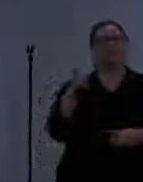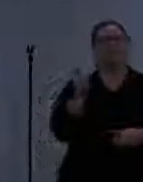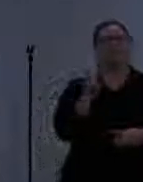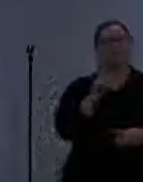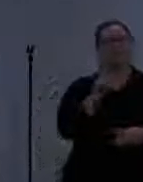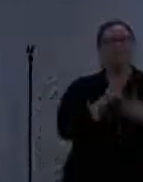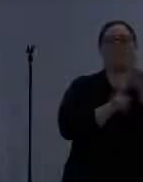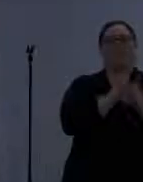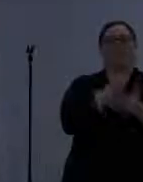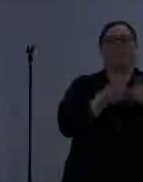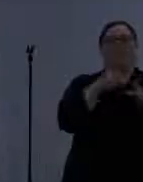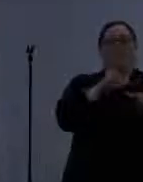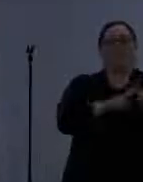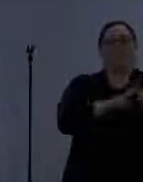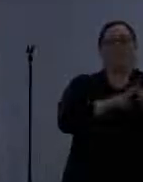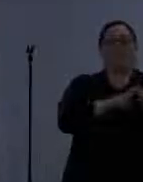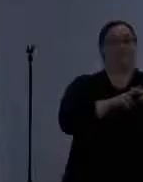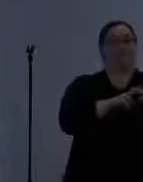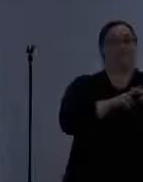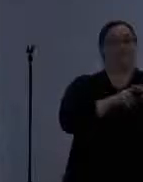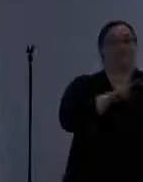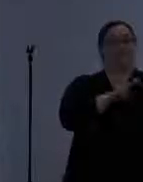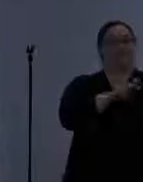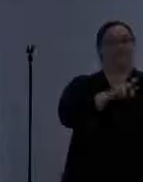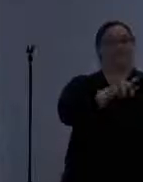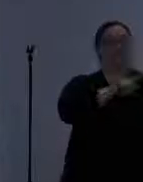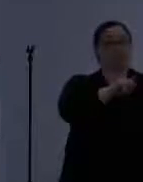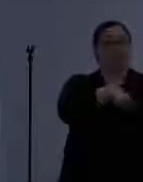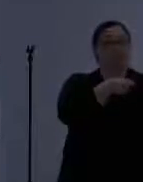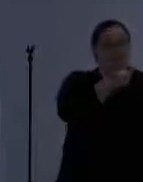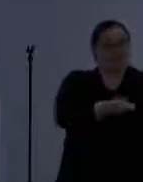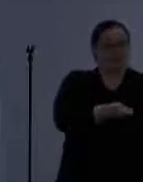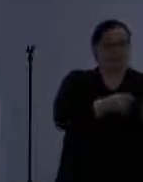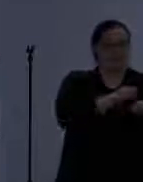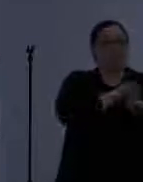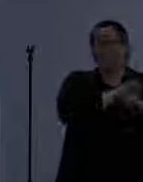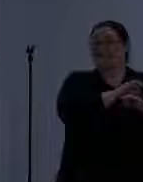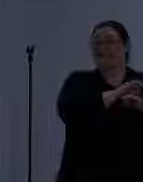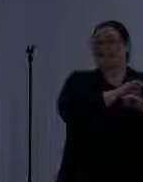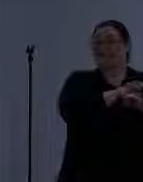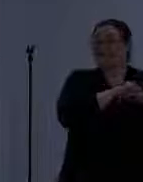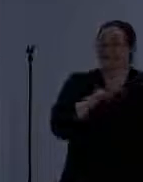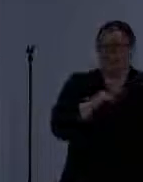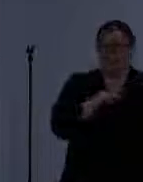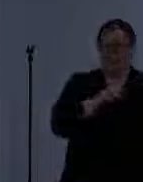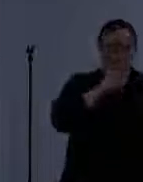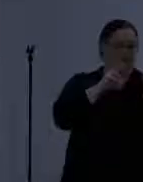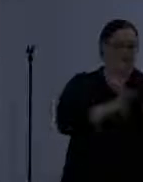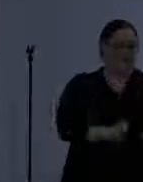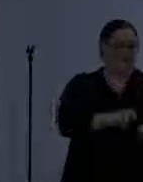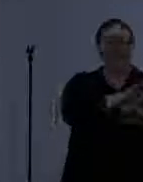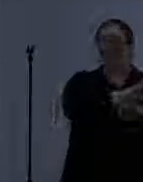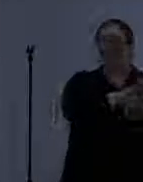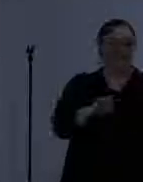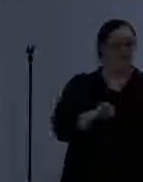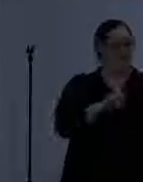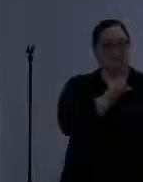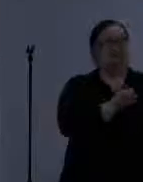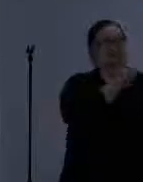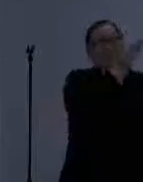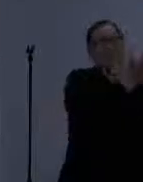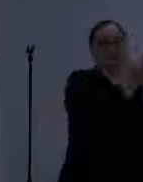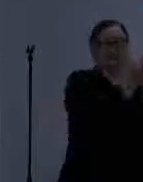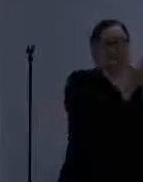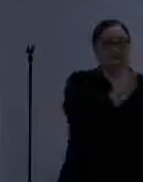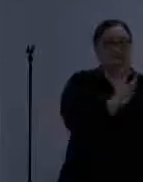support worker over the participant? So that's where the NDIS Quality